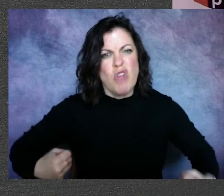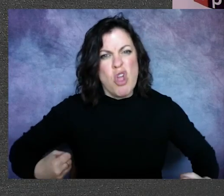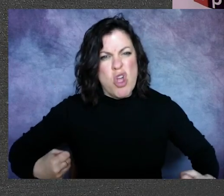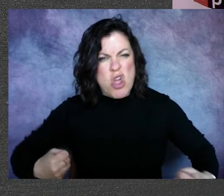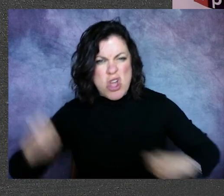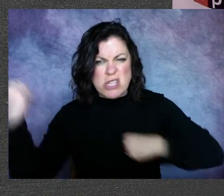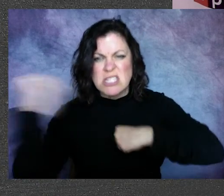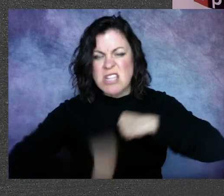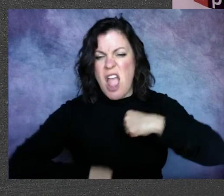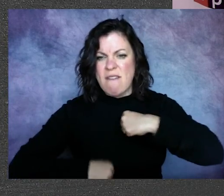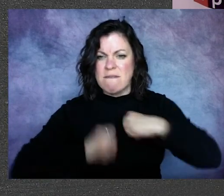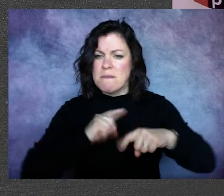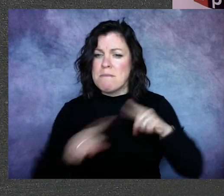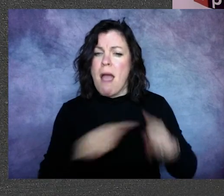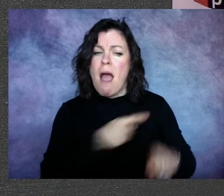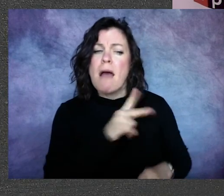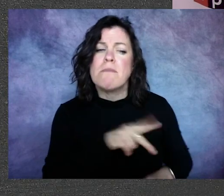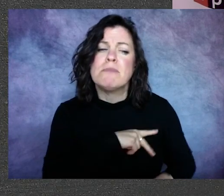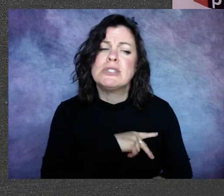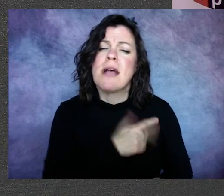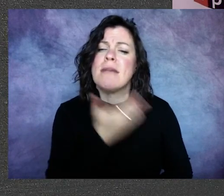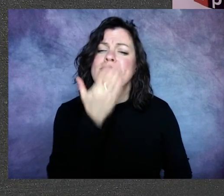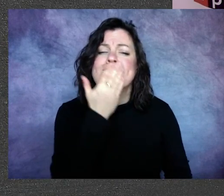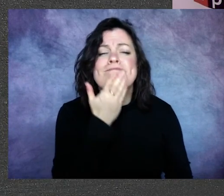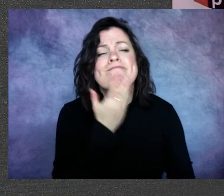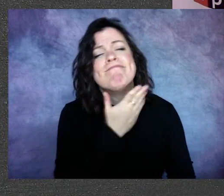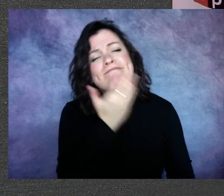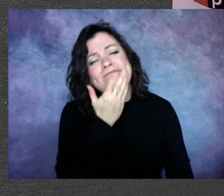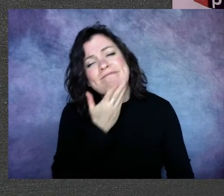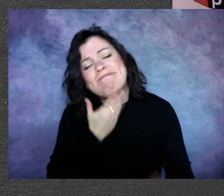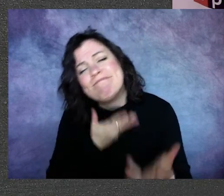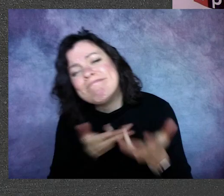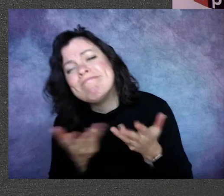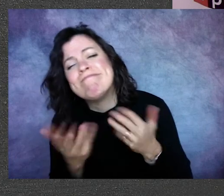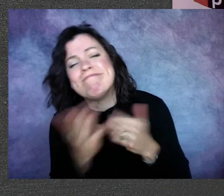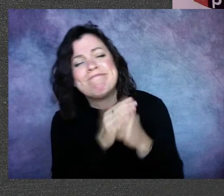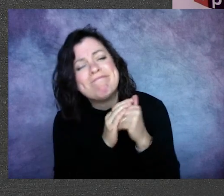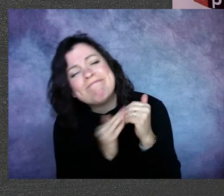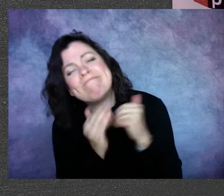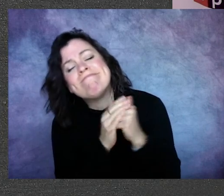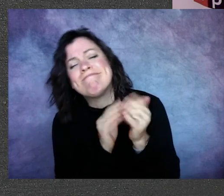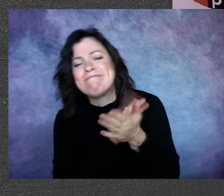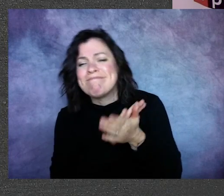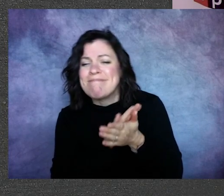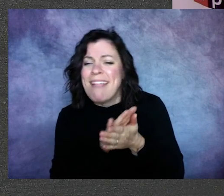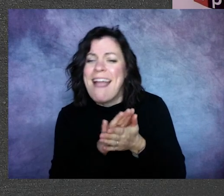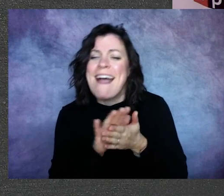tough, his personality is kind and sweet and caring. I think that's